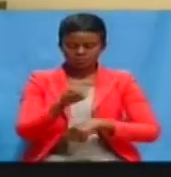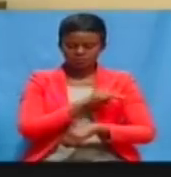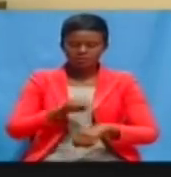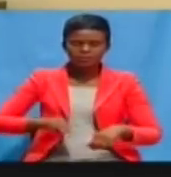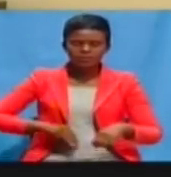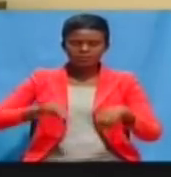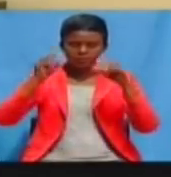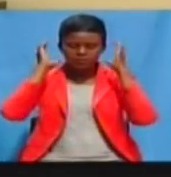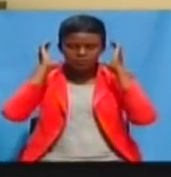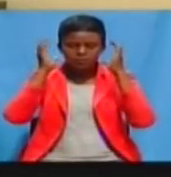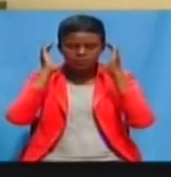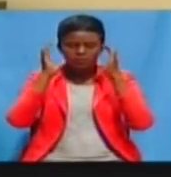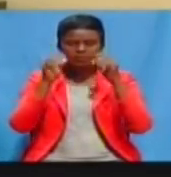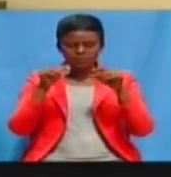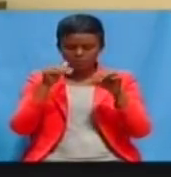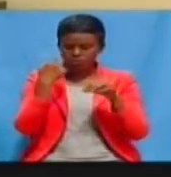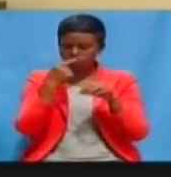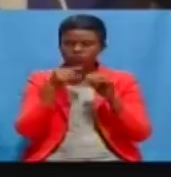corps deserve in this country.